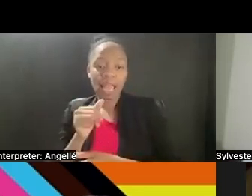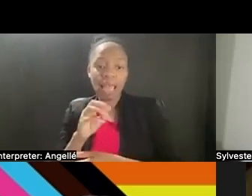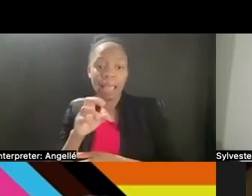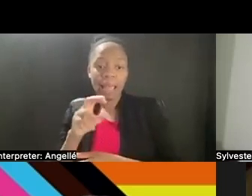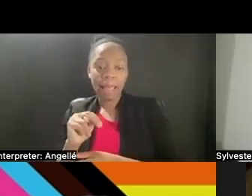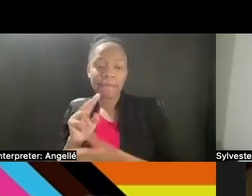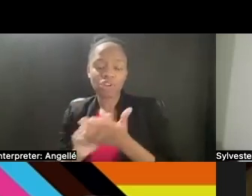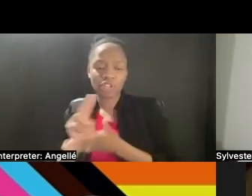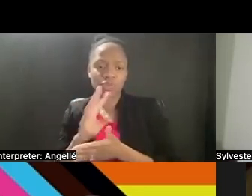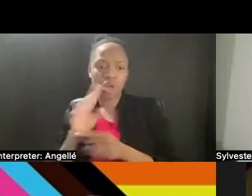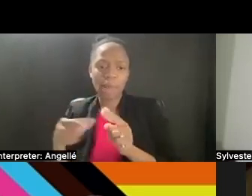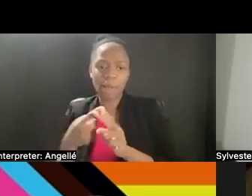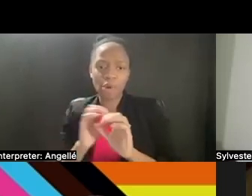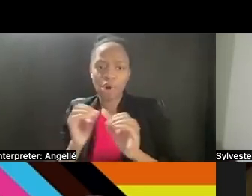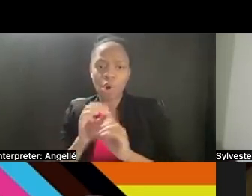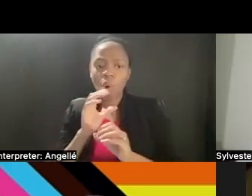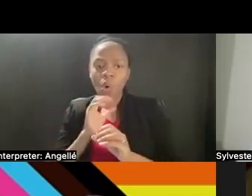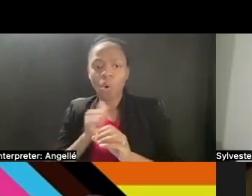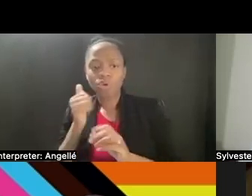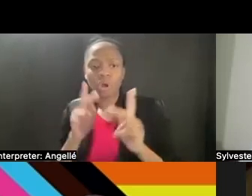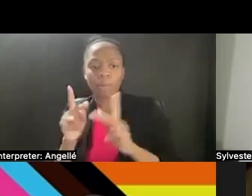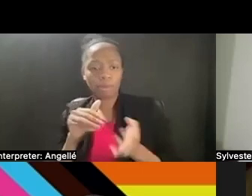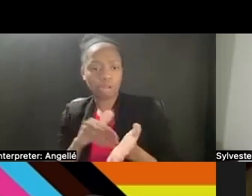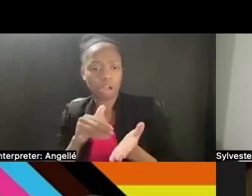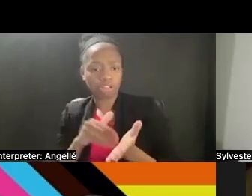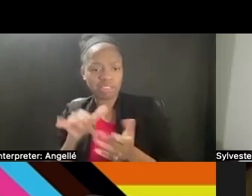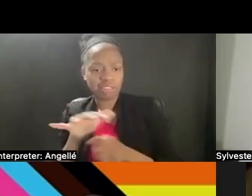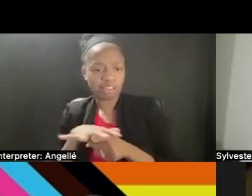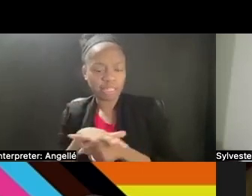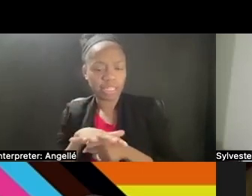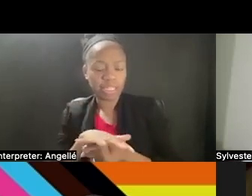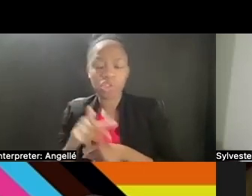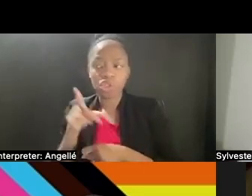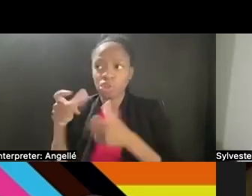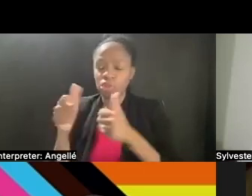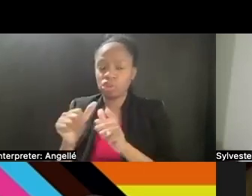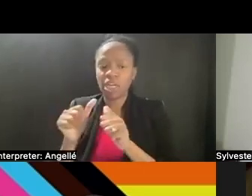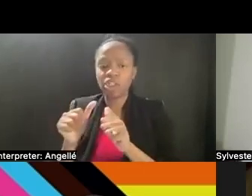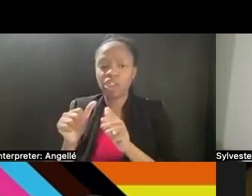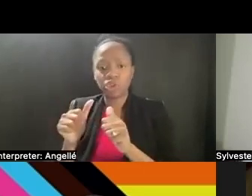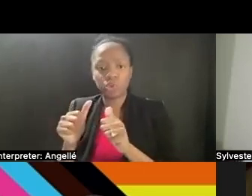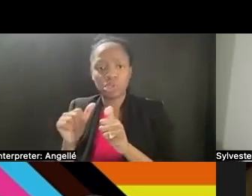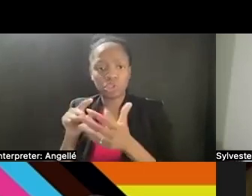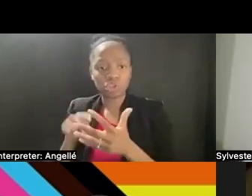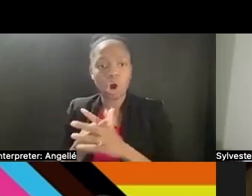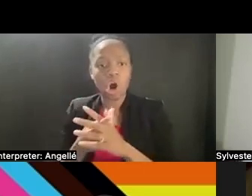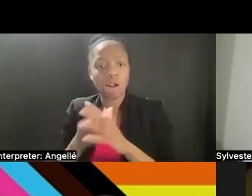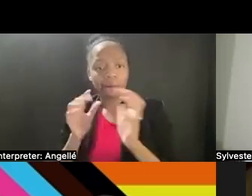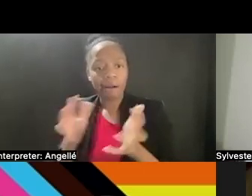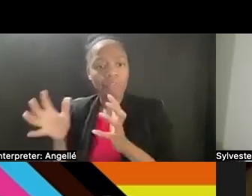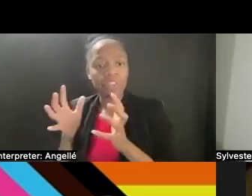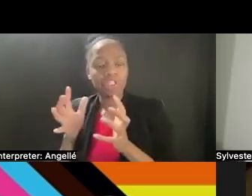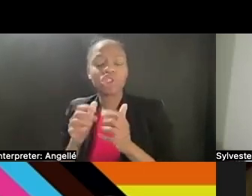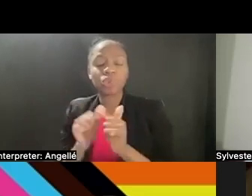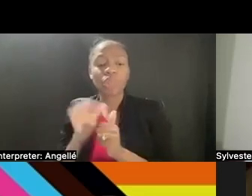geriatricians in the area. And one of the things that she was doing was trying to have conversations with her nurses